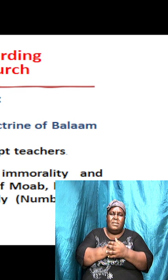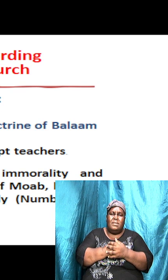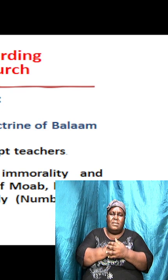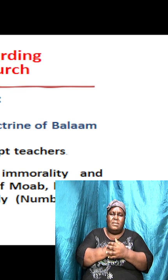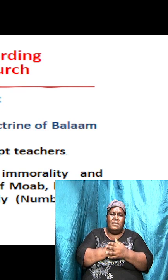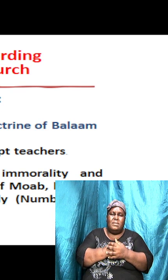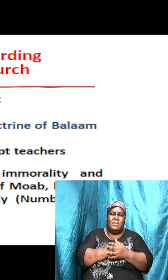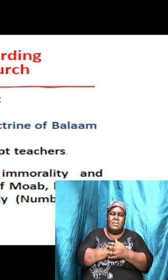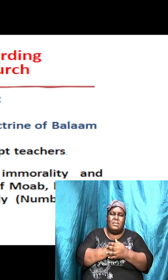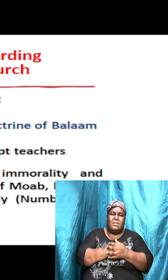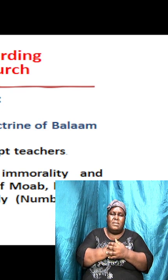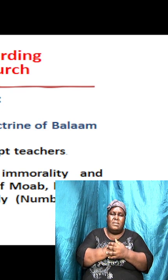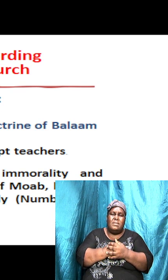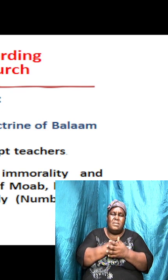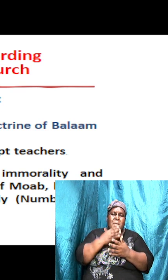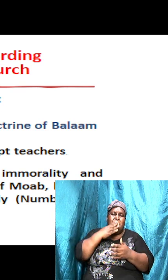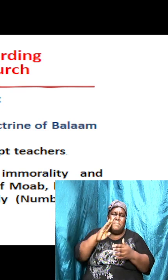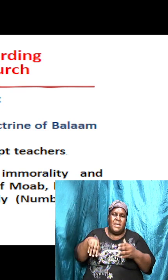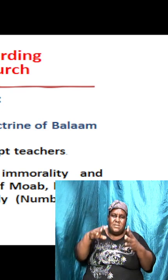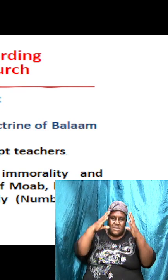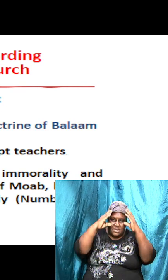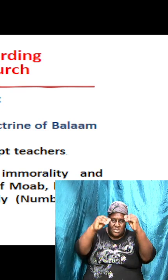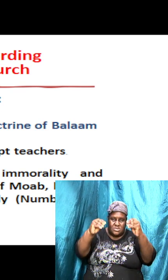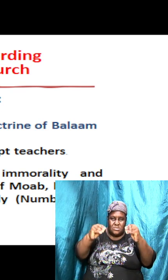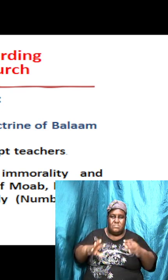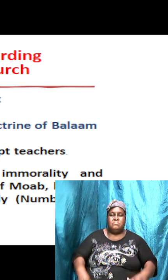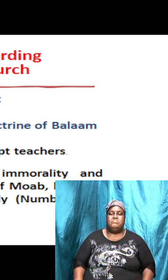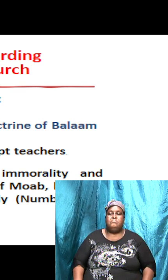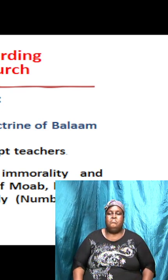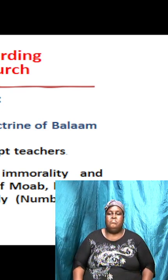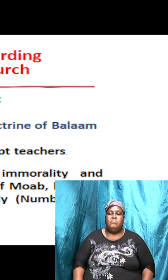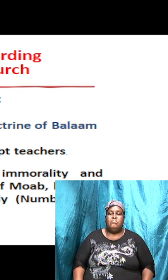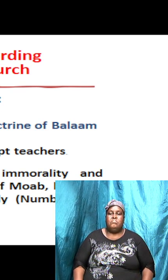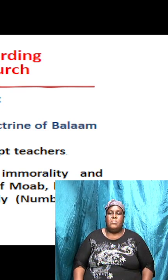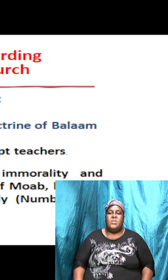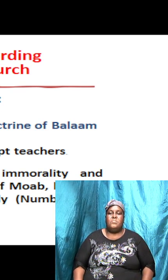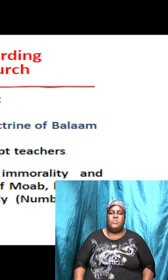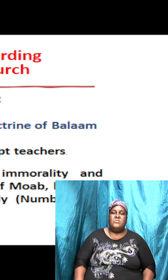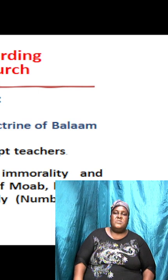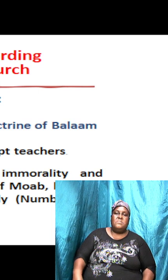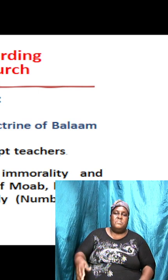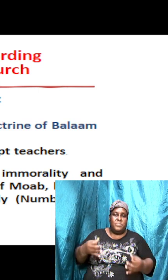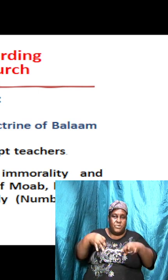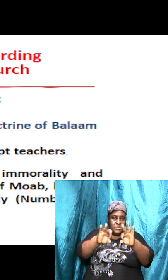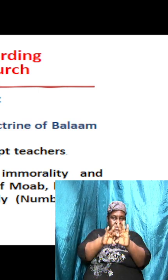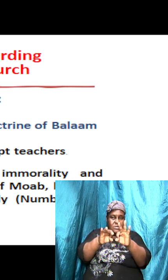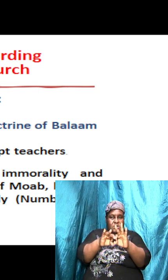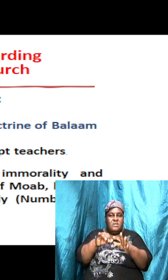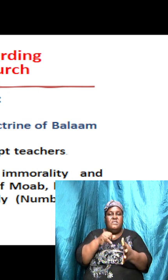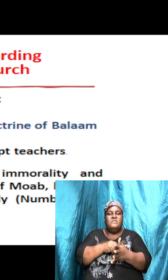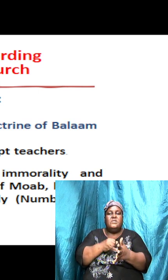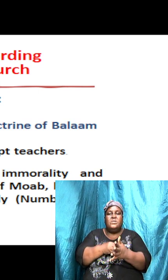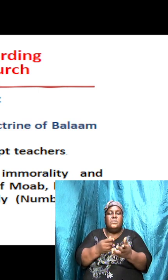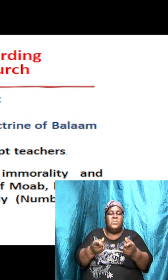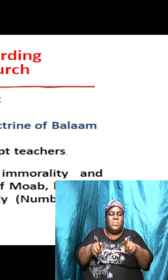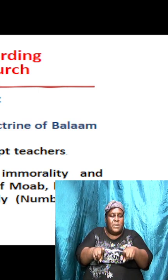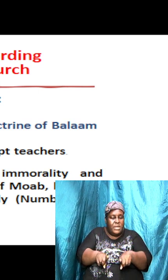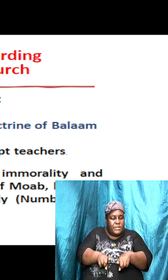And we had gone through it when we met the last time. But the essence of it is that